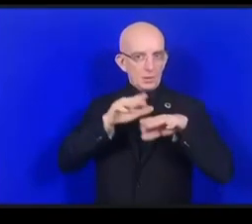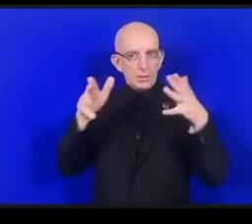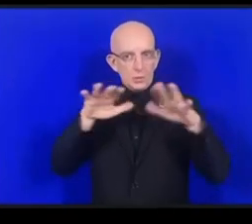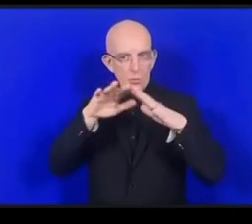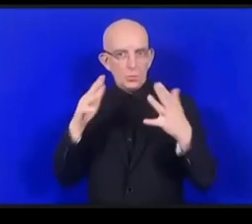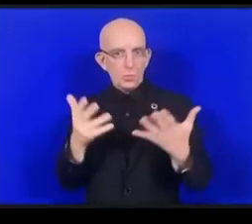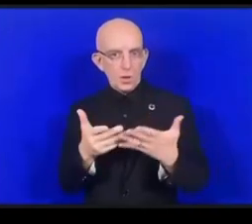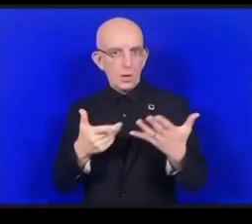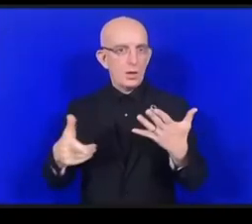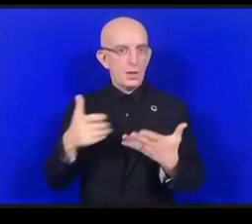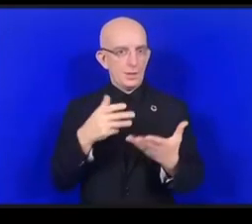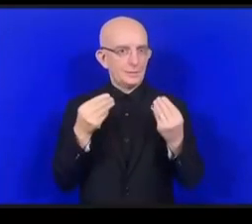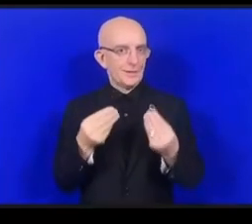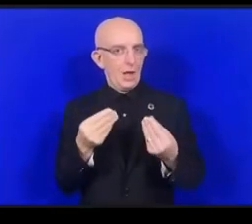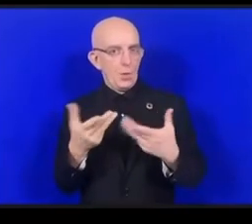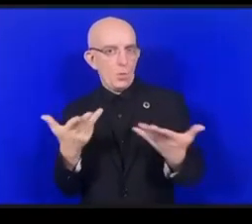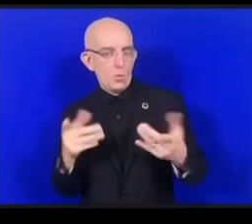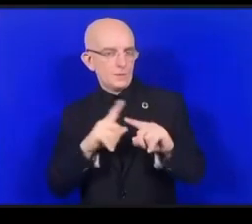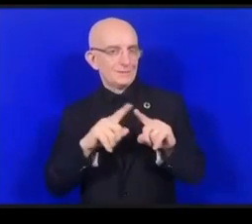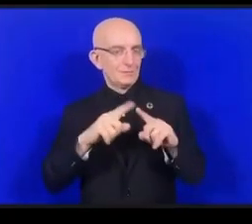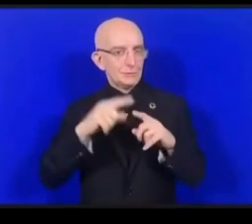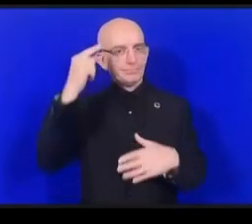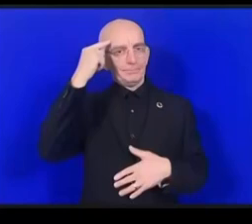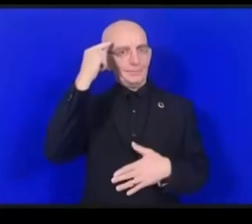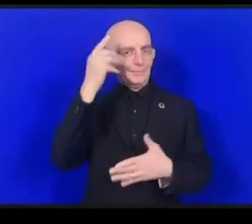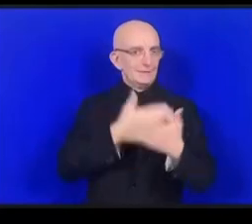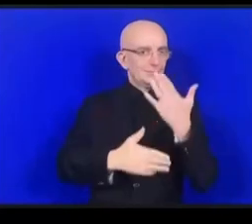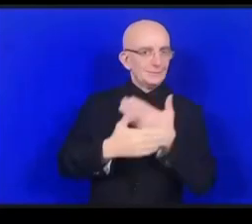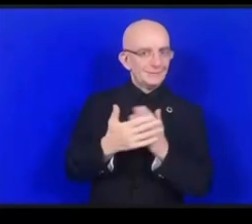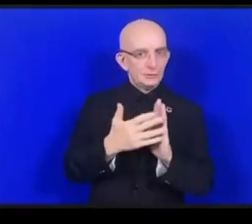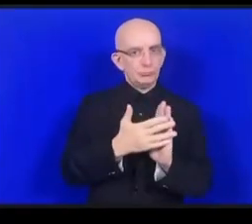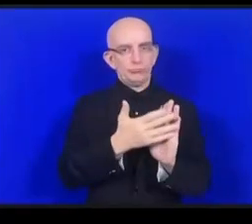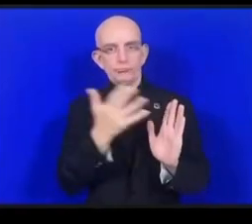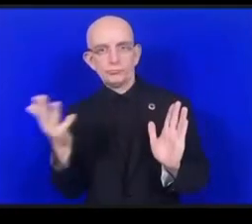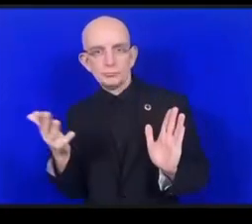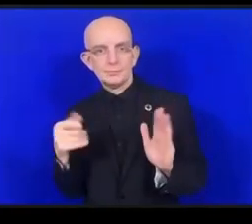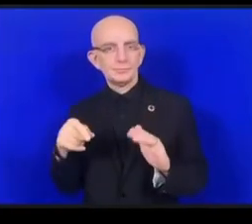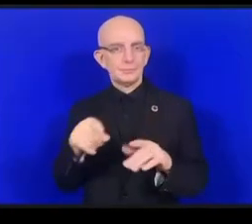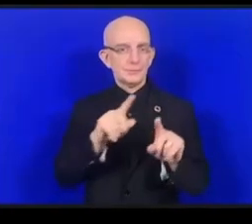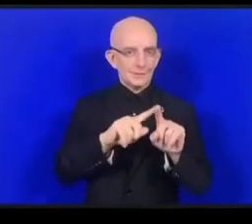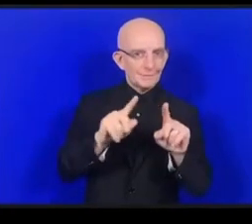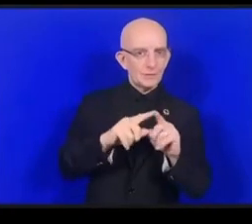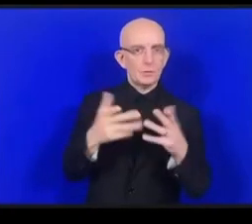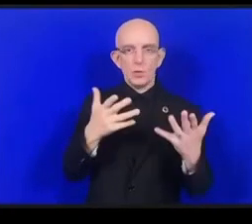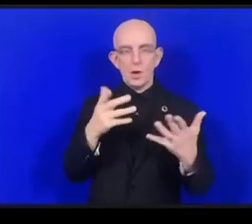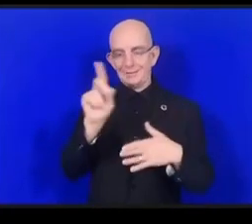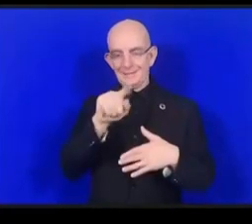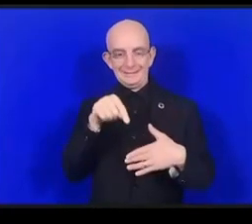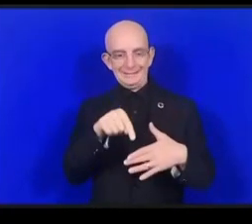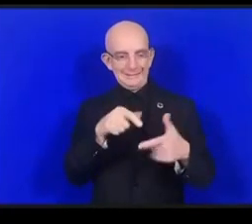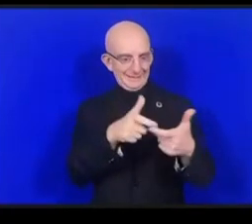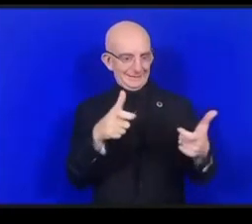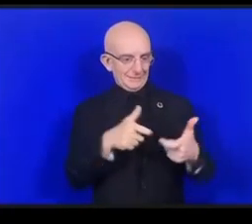accessibility offices were experts in. What's the device that gets you, as opposed to what's the resource itself?